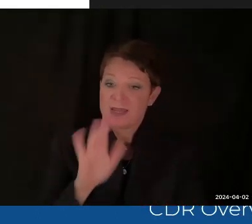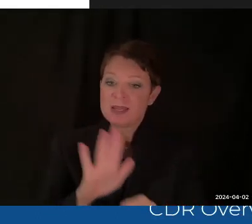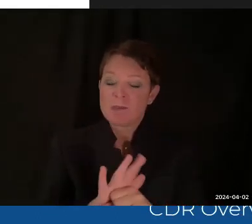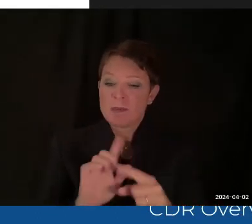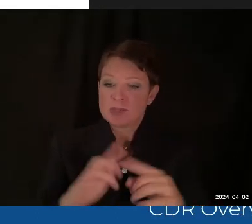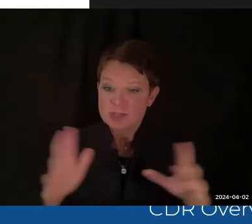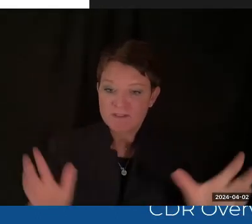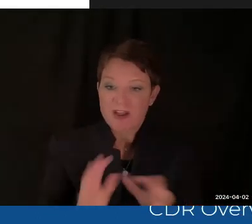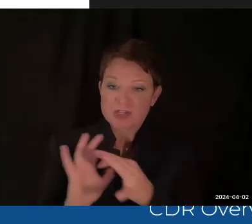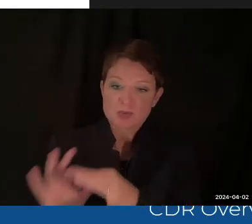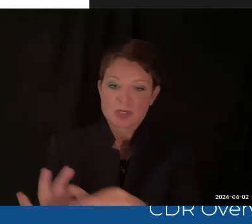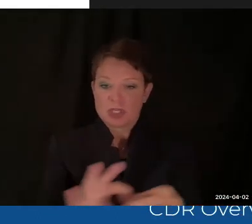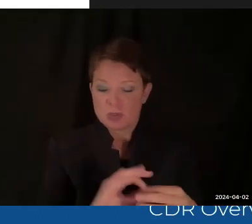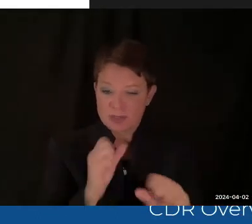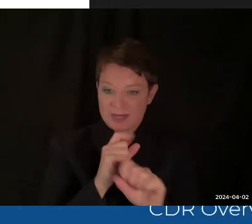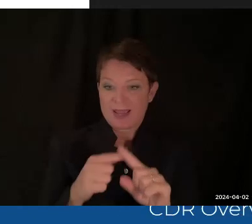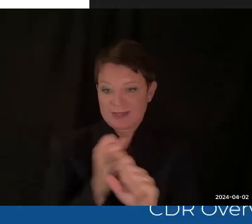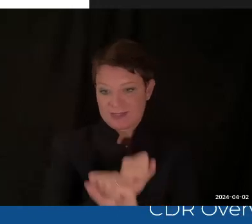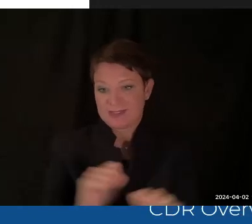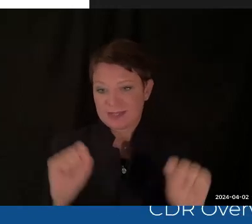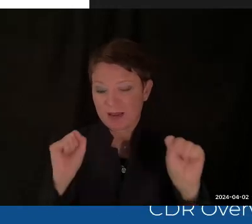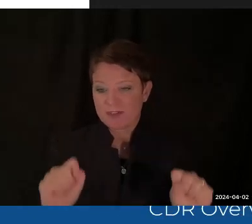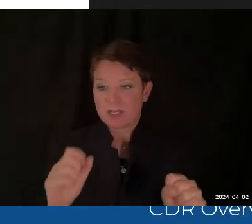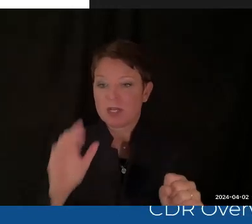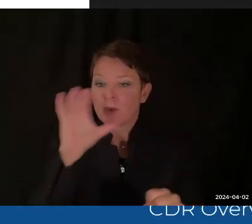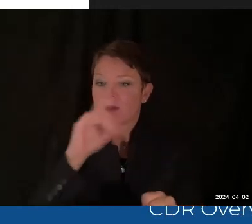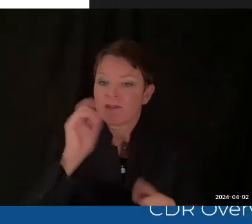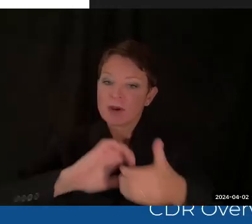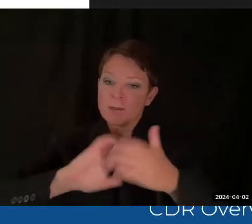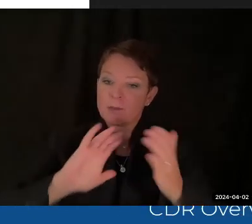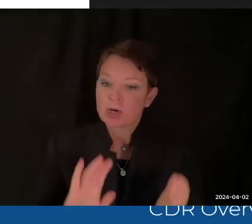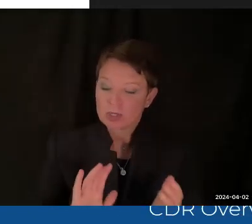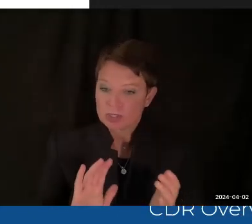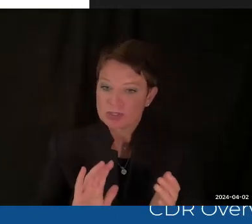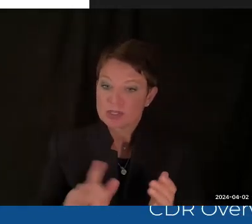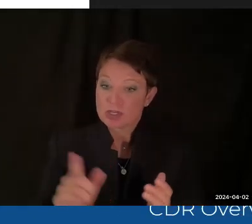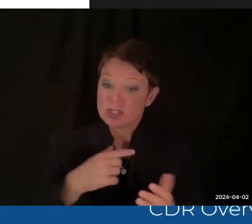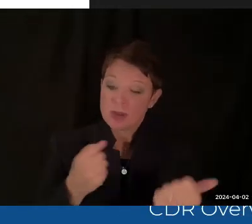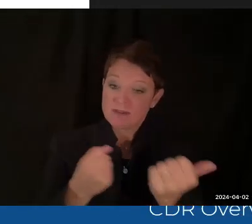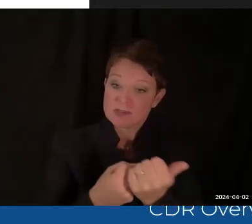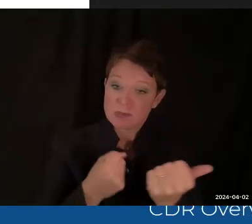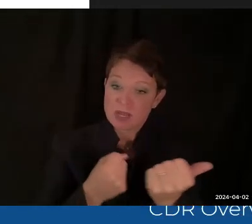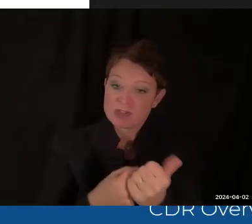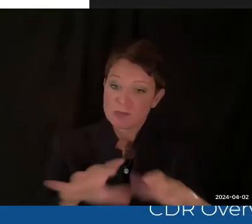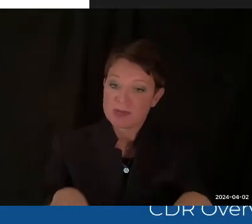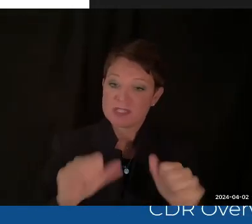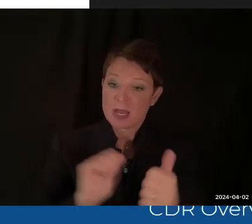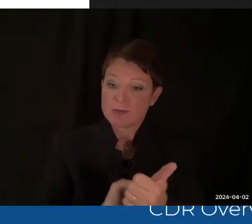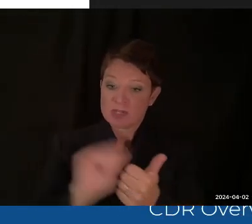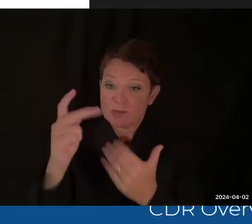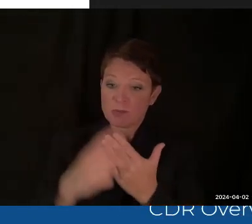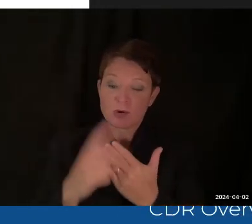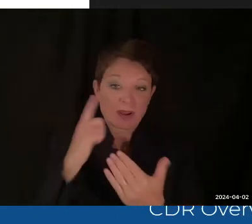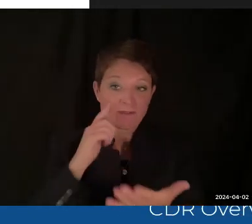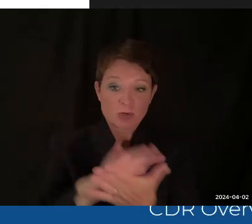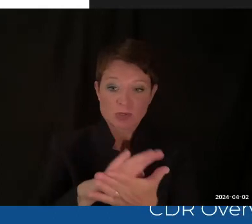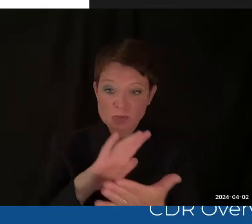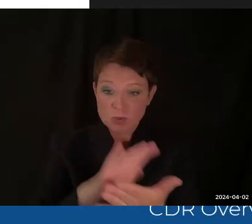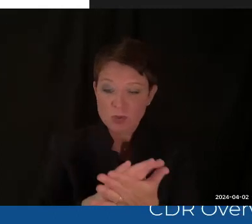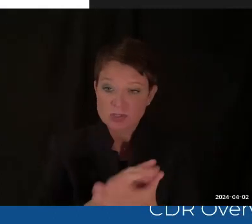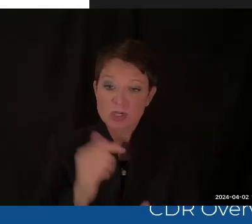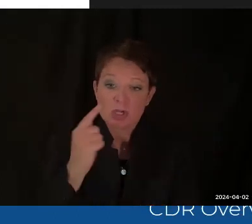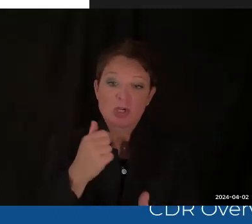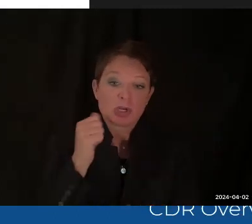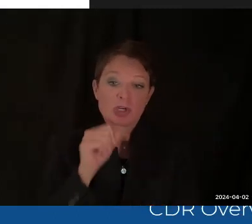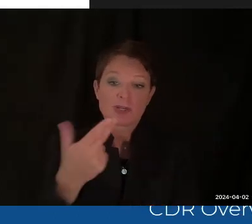to fostering unity and safety, we seek partnerships. Do you have a sponsorship or adoption program for schools? Girls